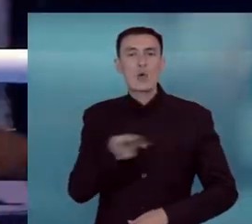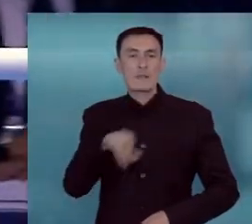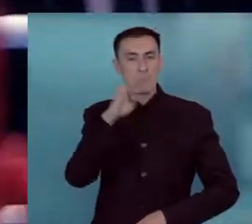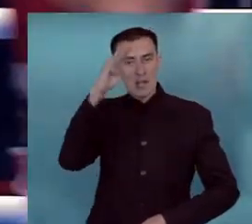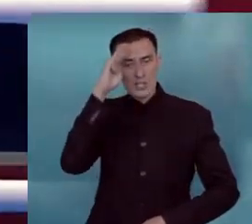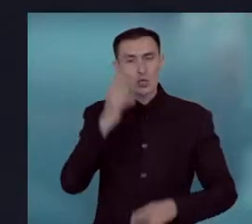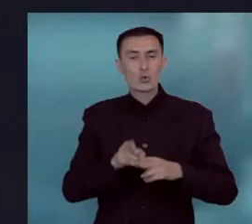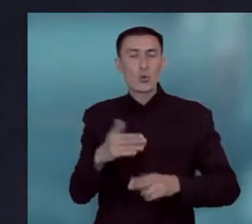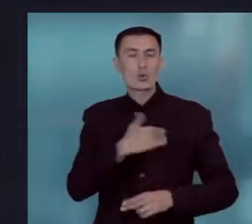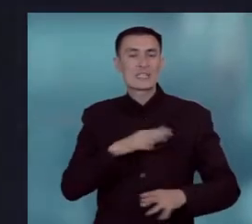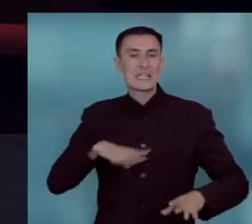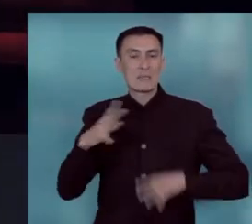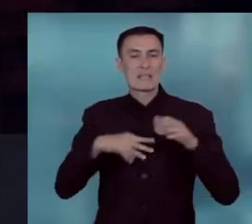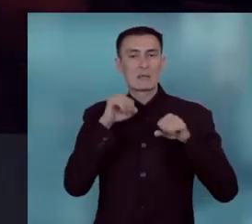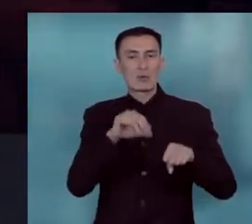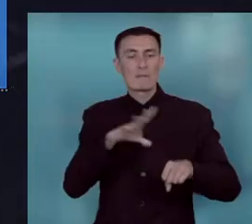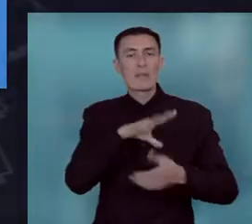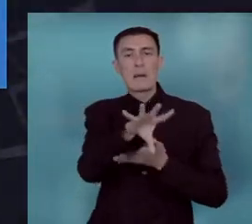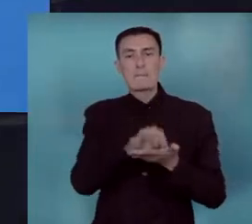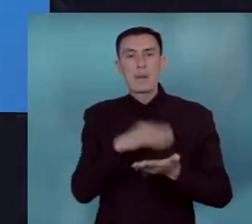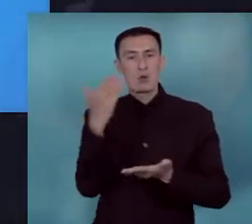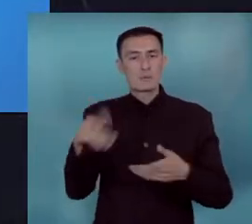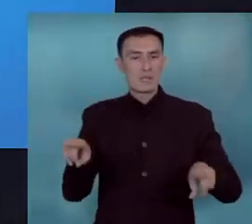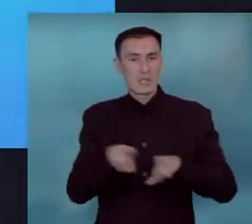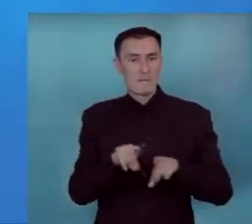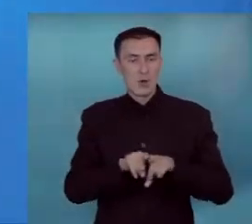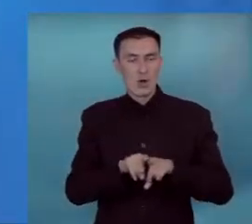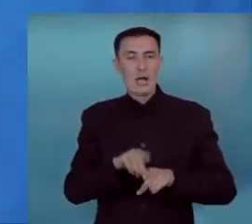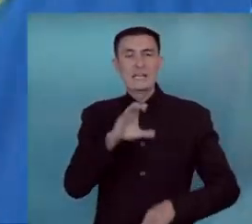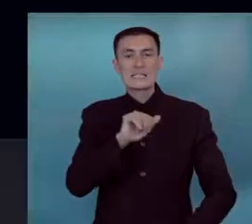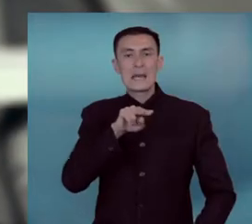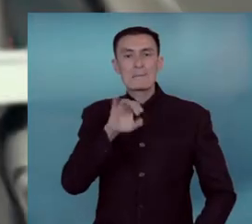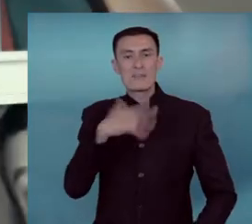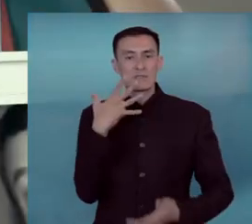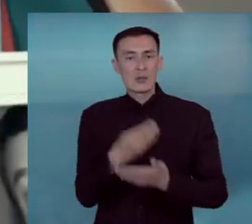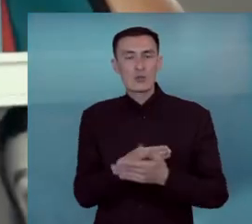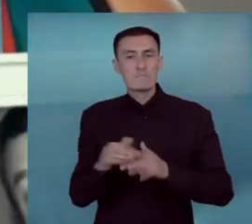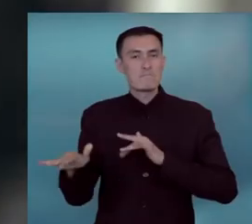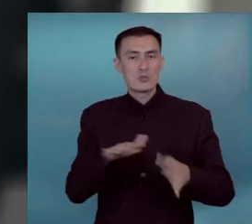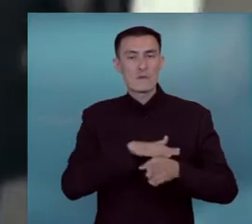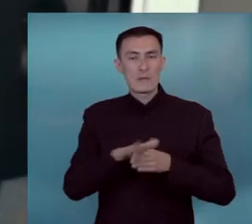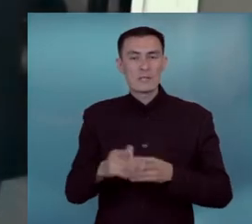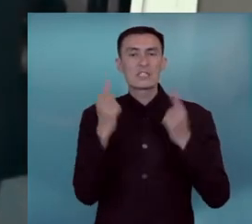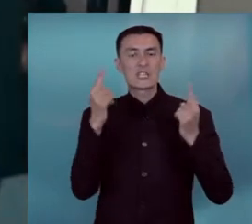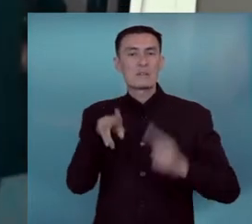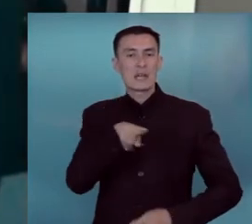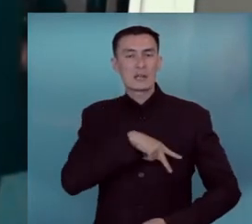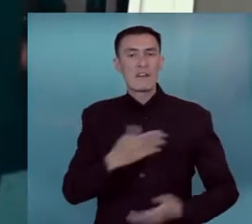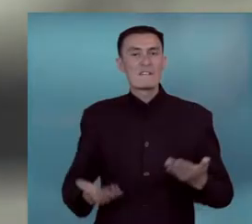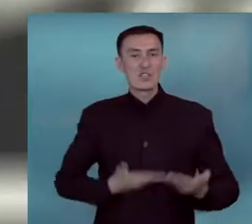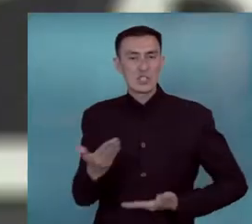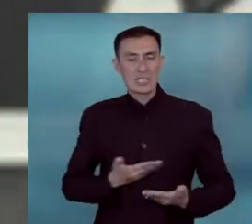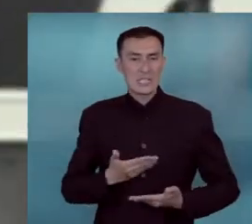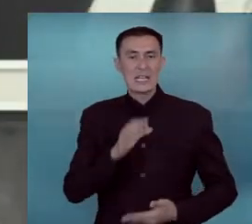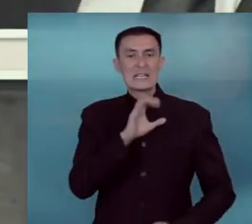to be boxers, just like him. Sapiyev has accomplished his mission in sport. According to Sapiyev, the most important rewards in his